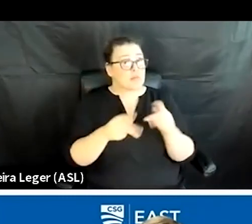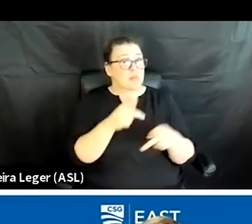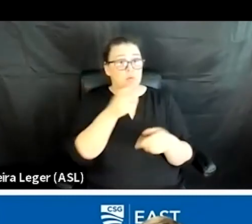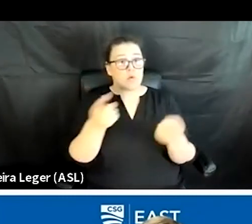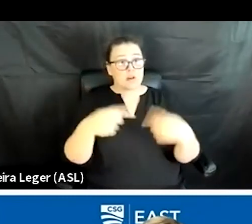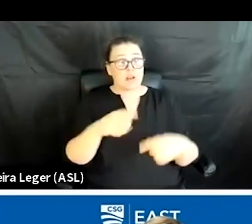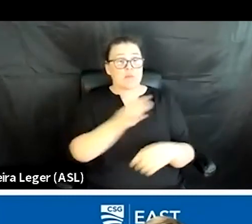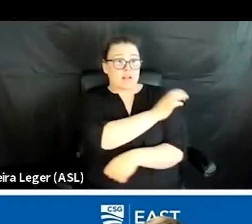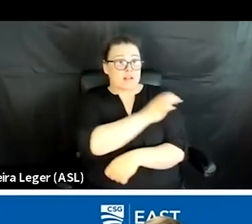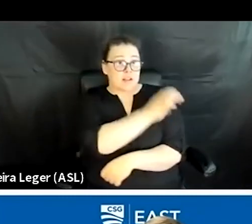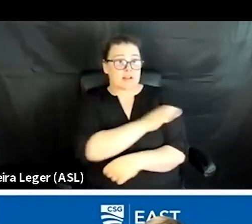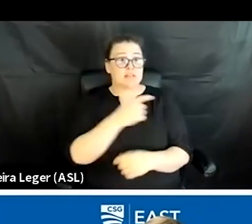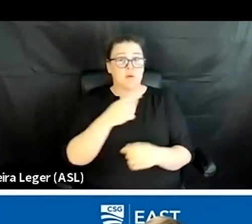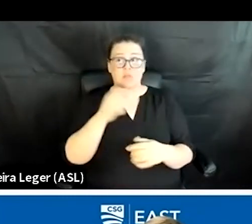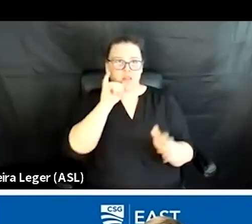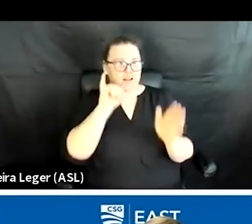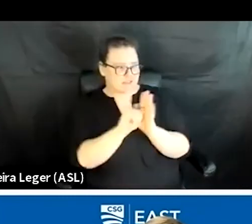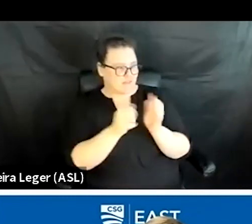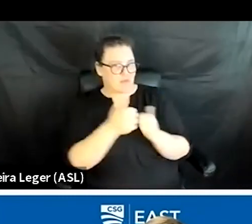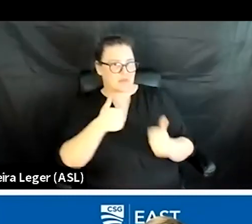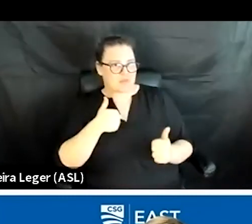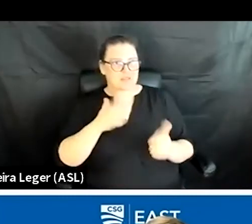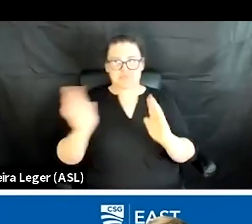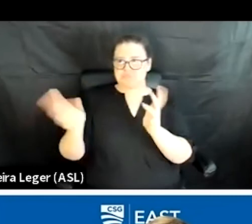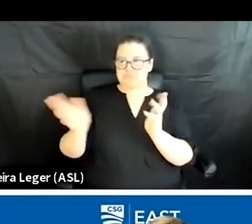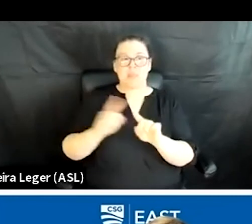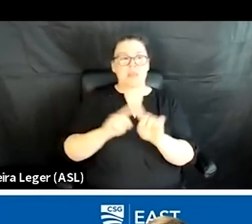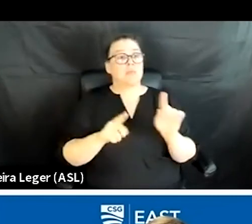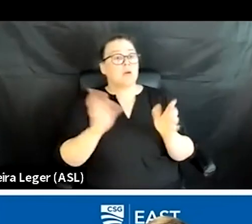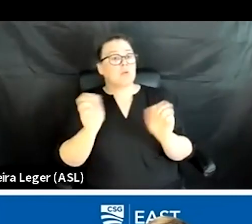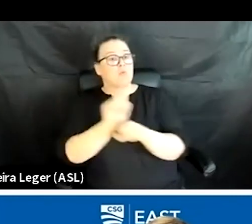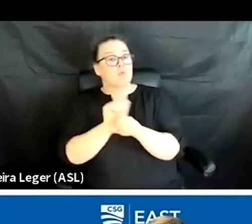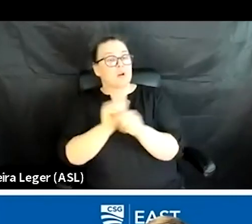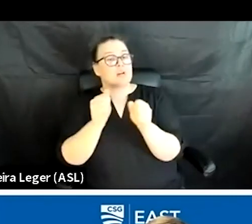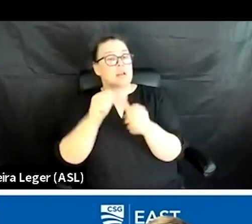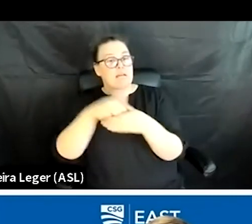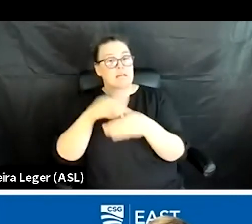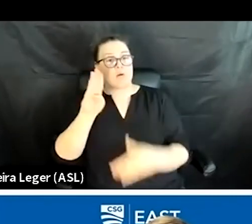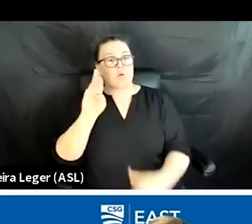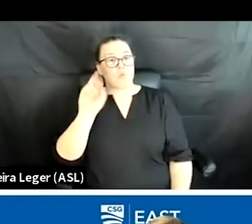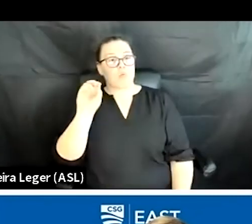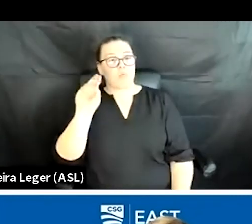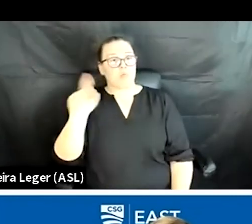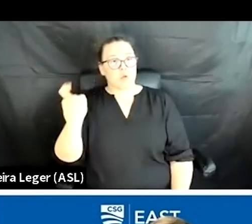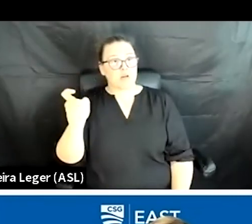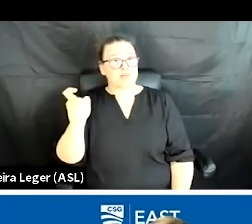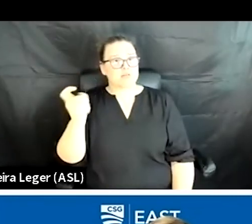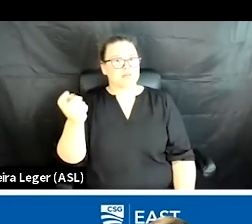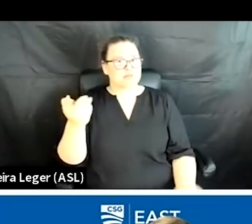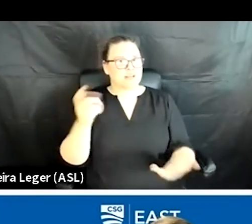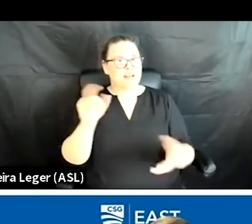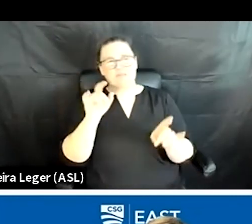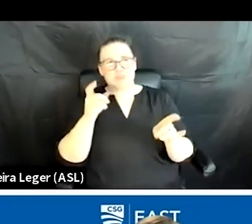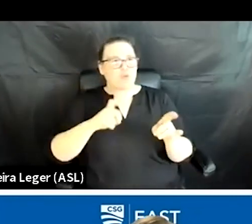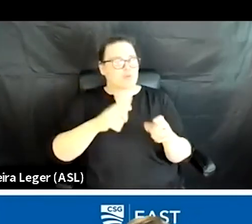they identify with me. But I also know, and I worked in the Bronx, I worked with adults, I've had a lot of experience in my field, but you have to be